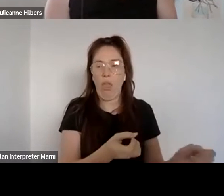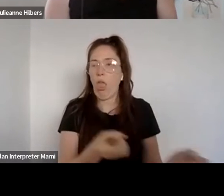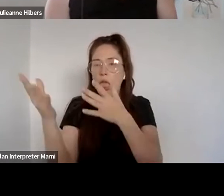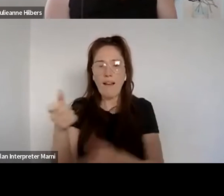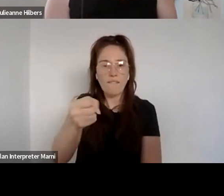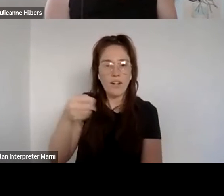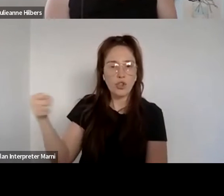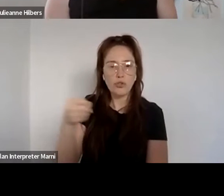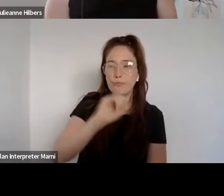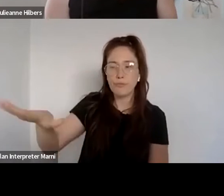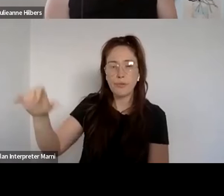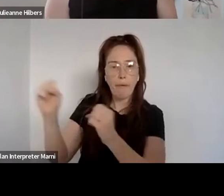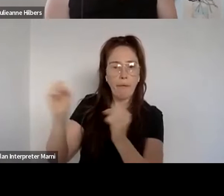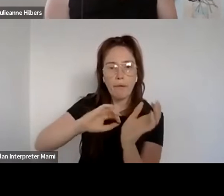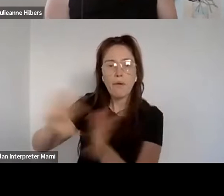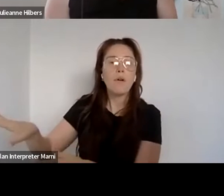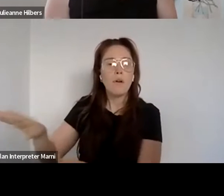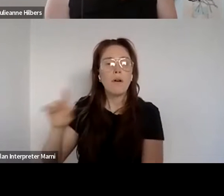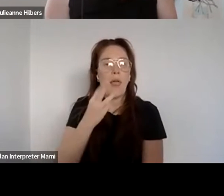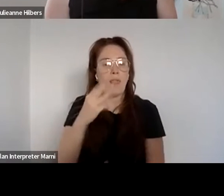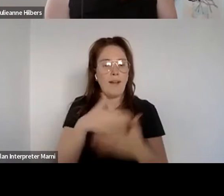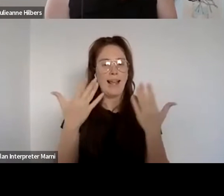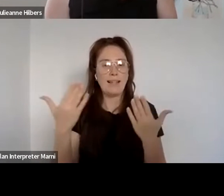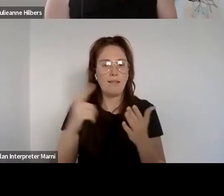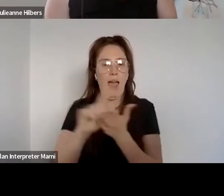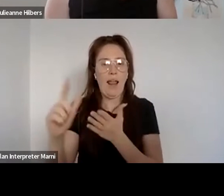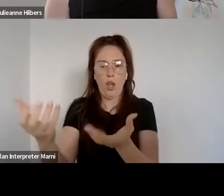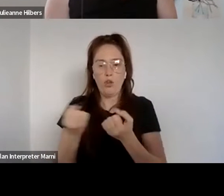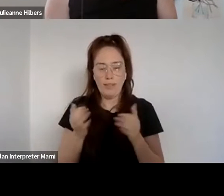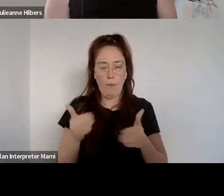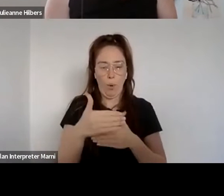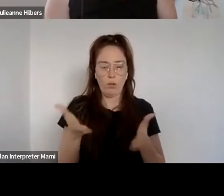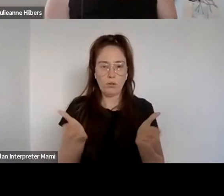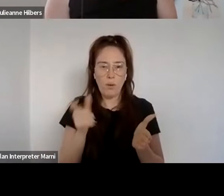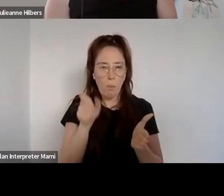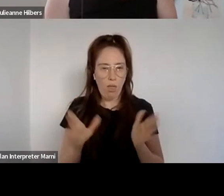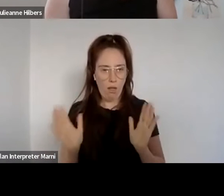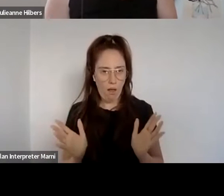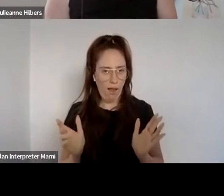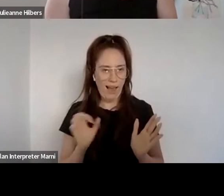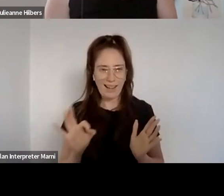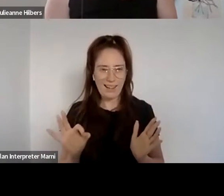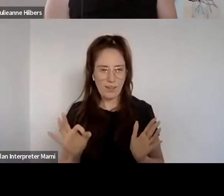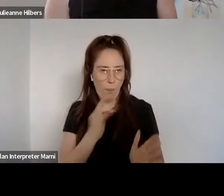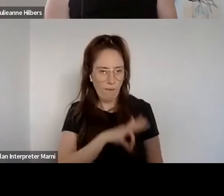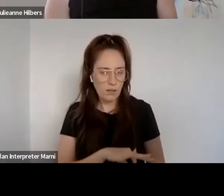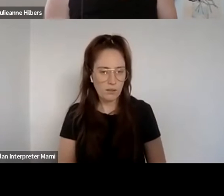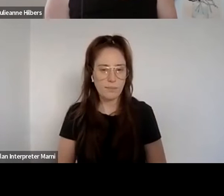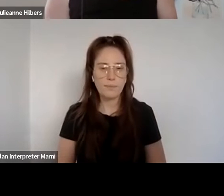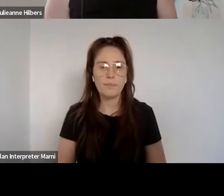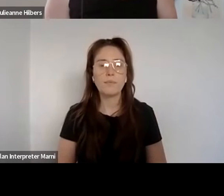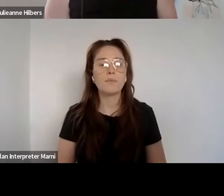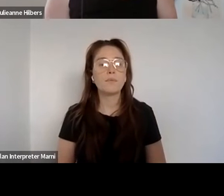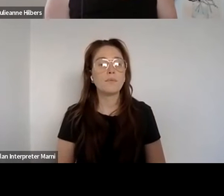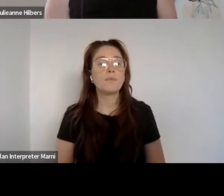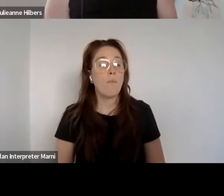you're just turning up 3 days later with a box. That's really not satisfying. we have to watch the time, and there are others to bring in on the conversation,